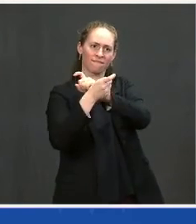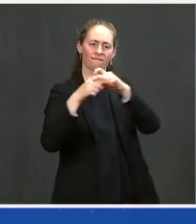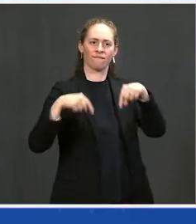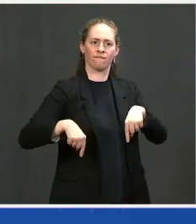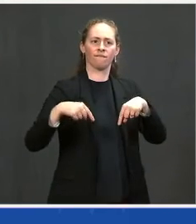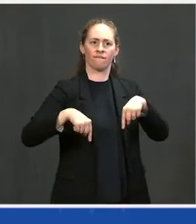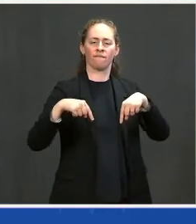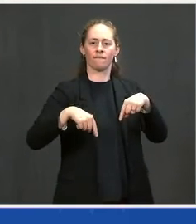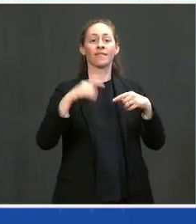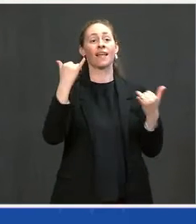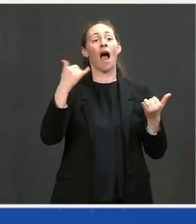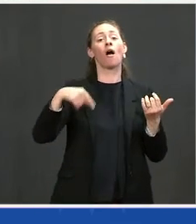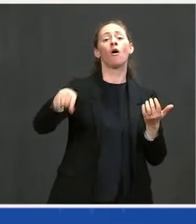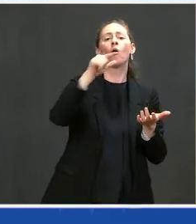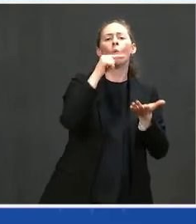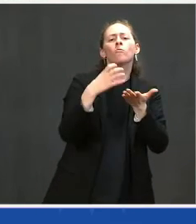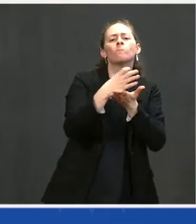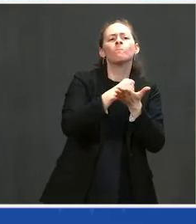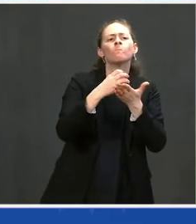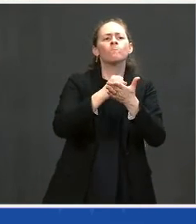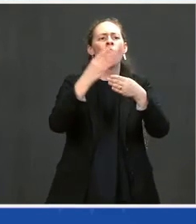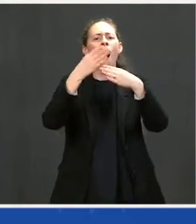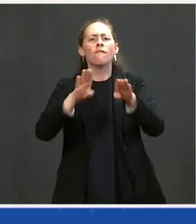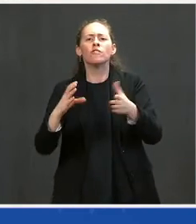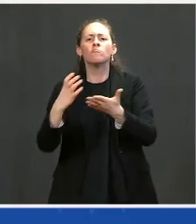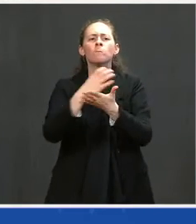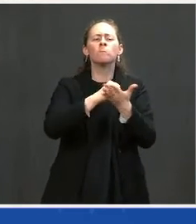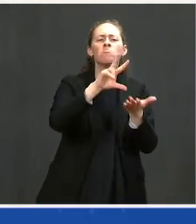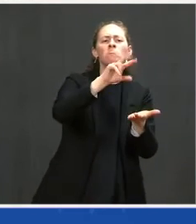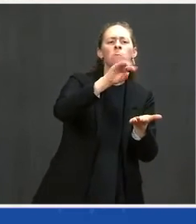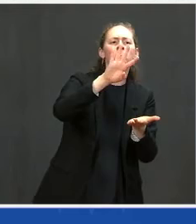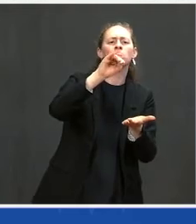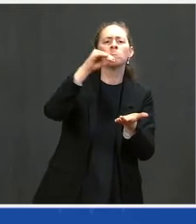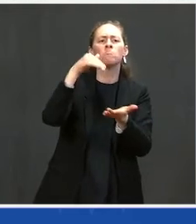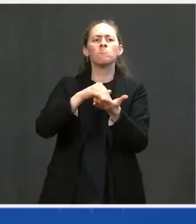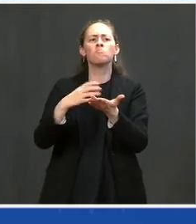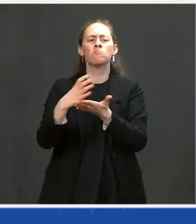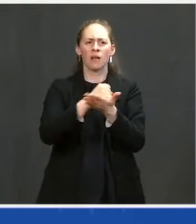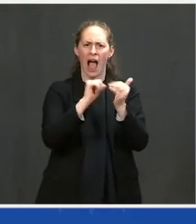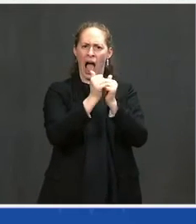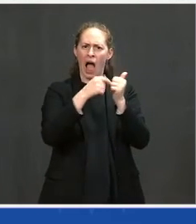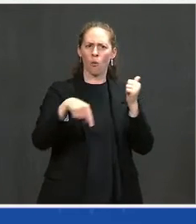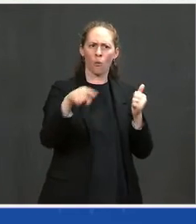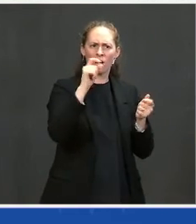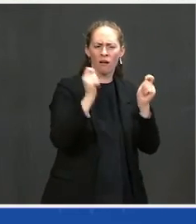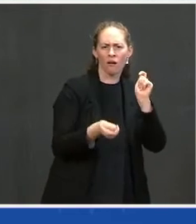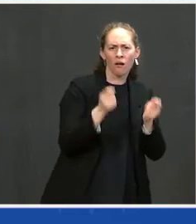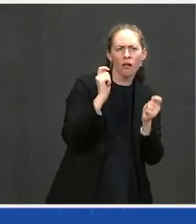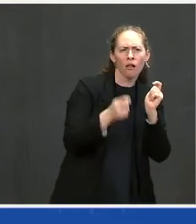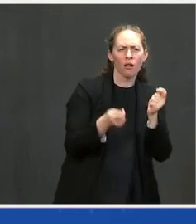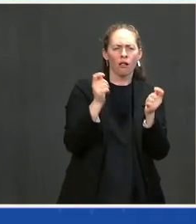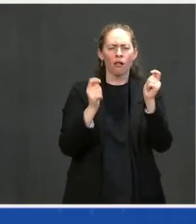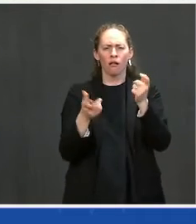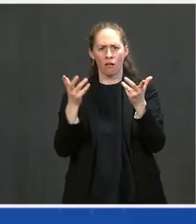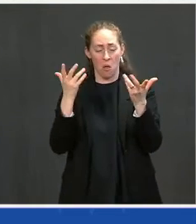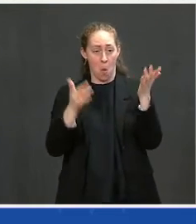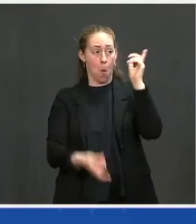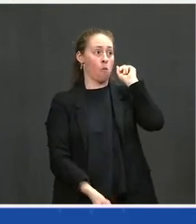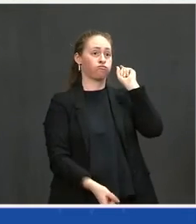people adjust to these significant changes in science and